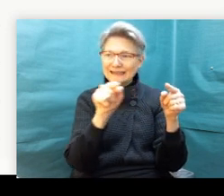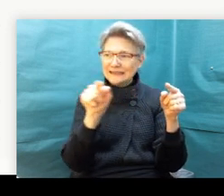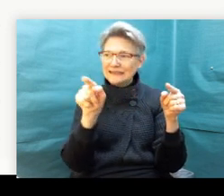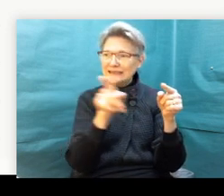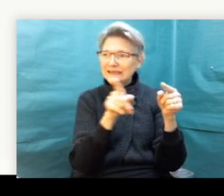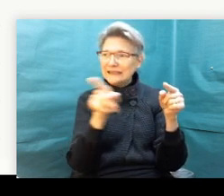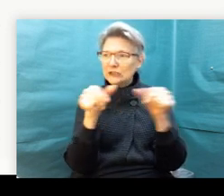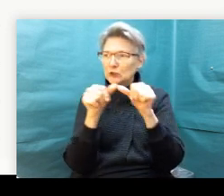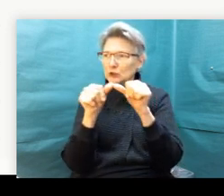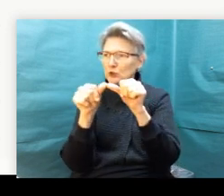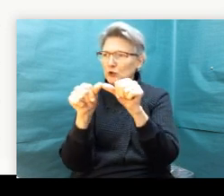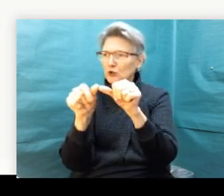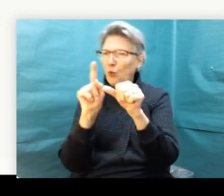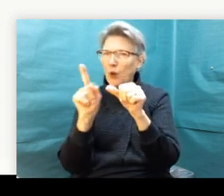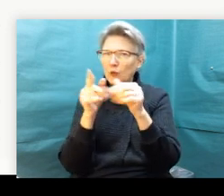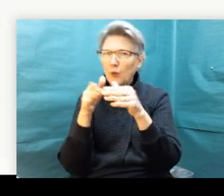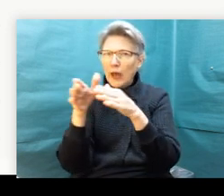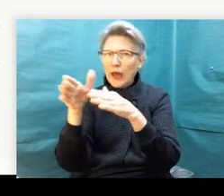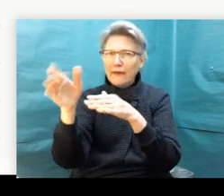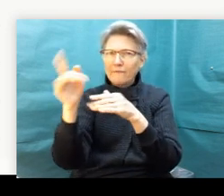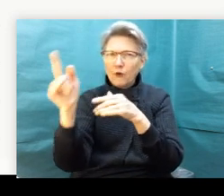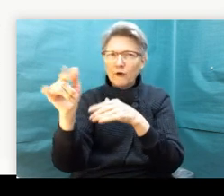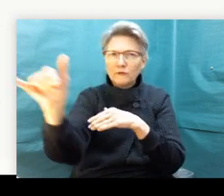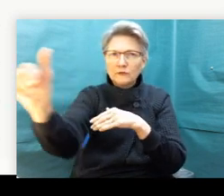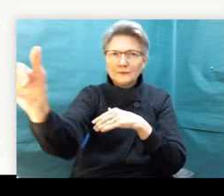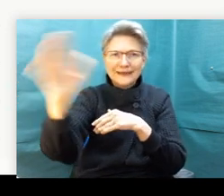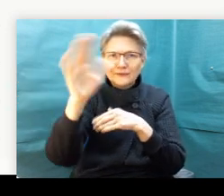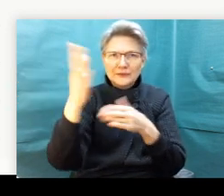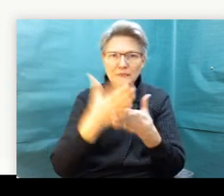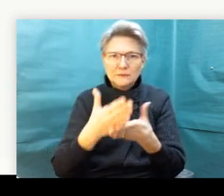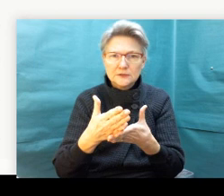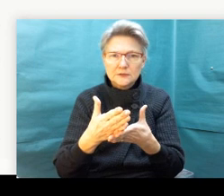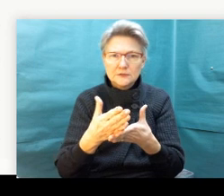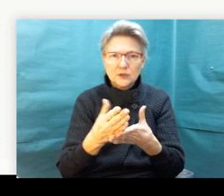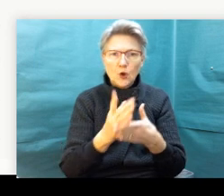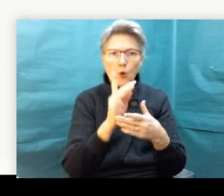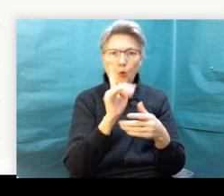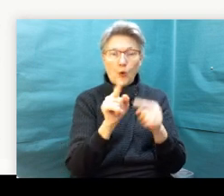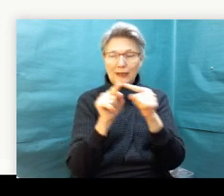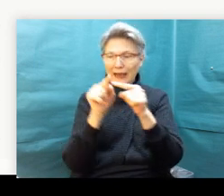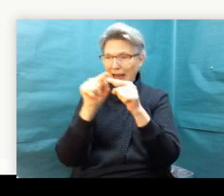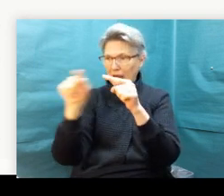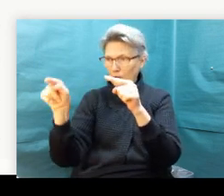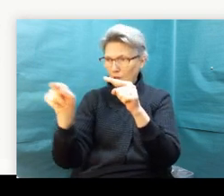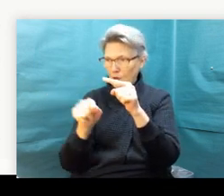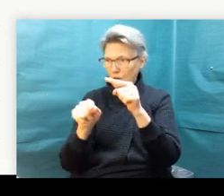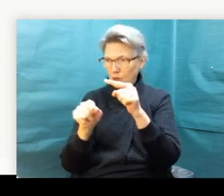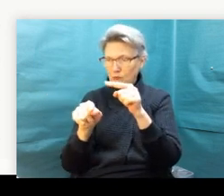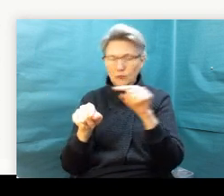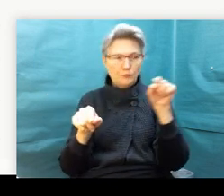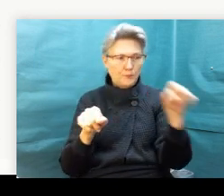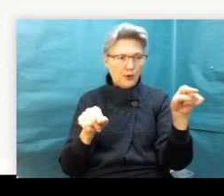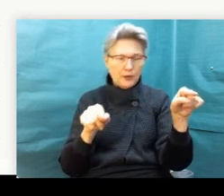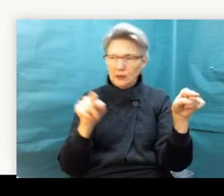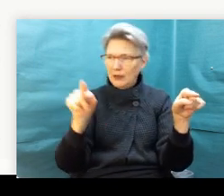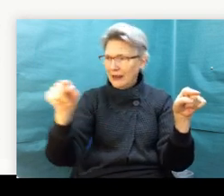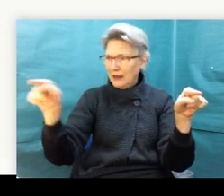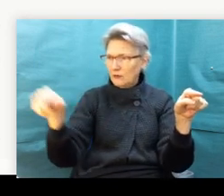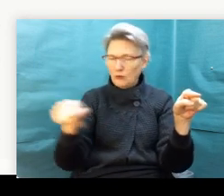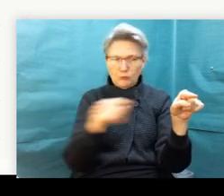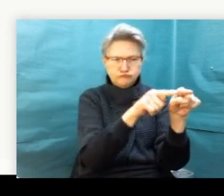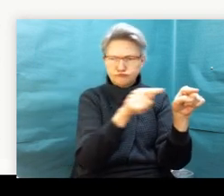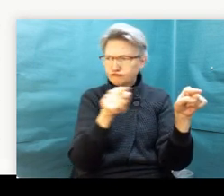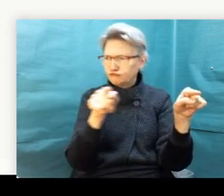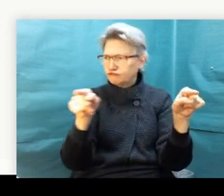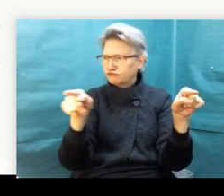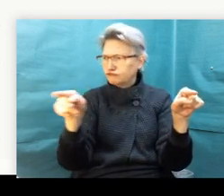end in one direction. So you'll see here, there's just one arrow. That's because this ray is continuing